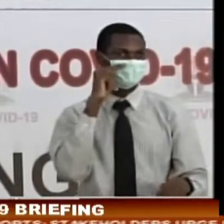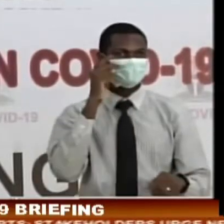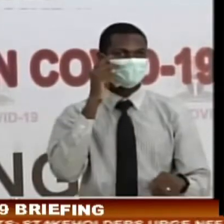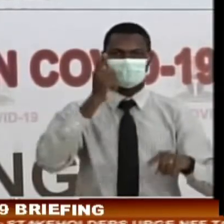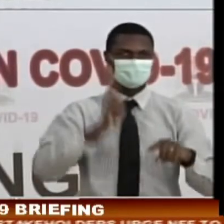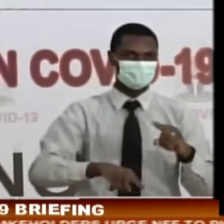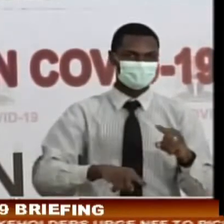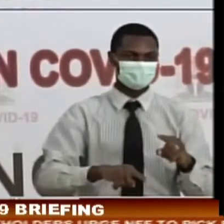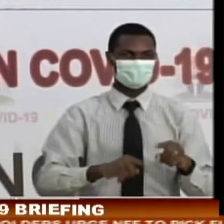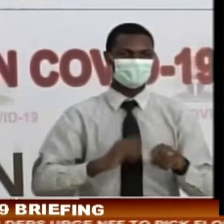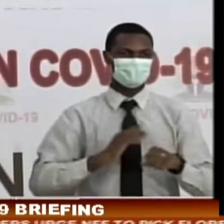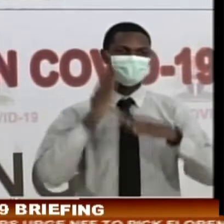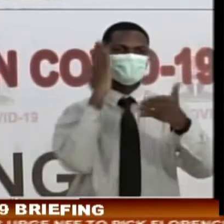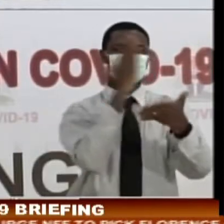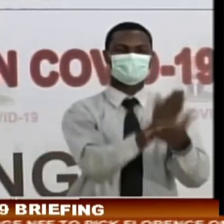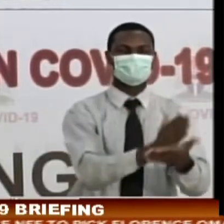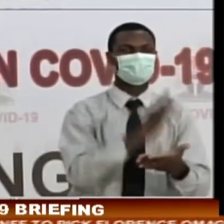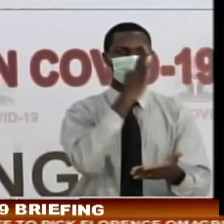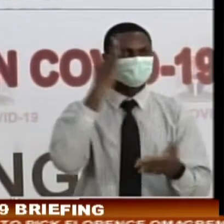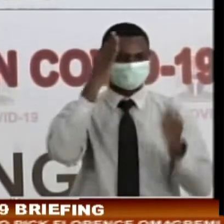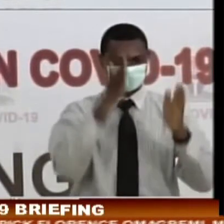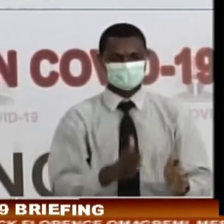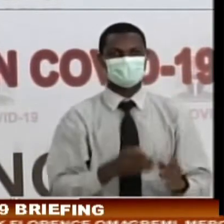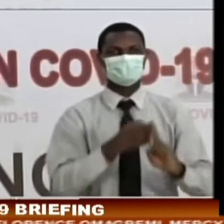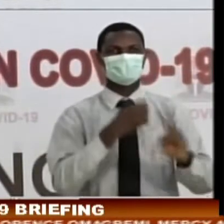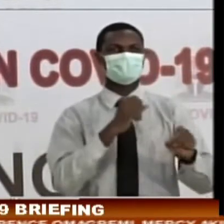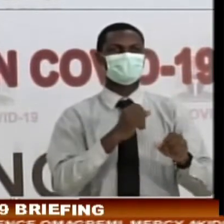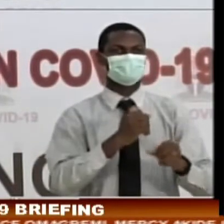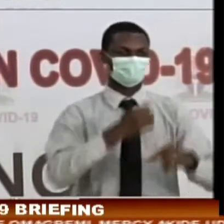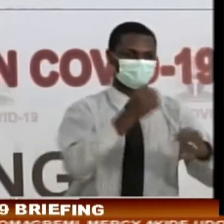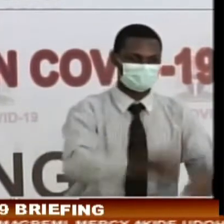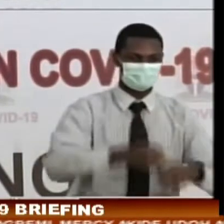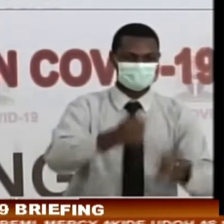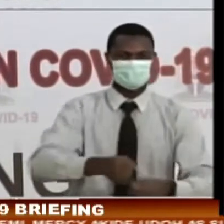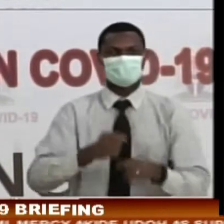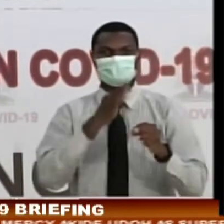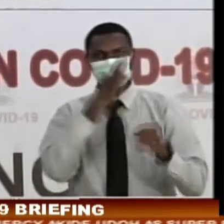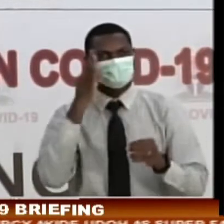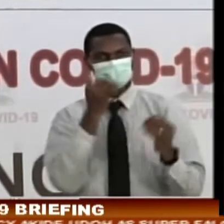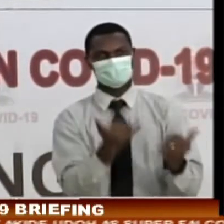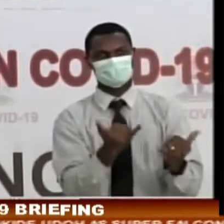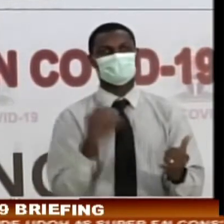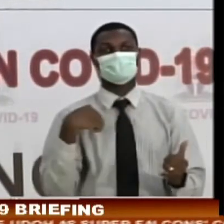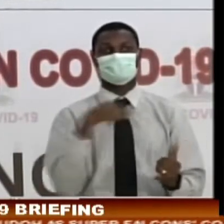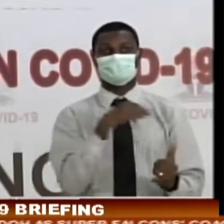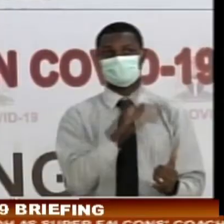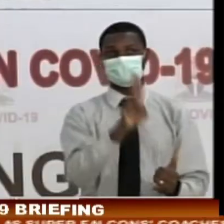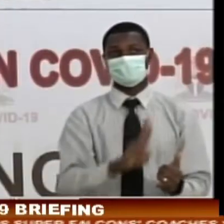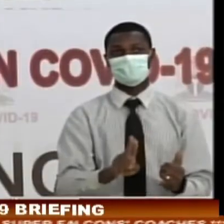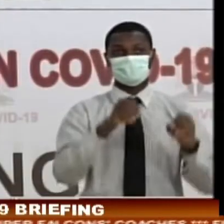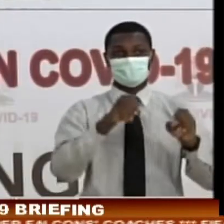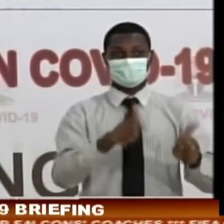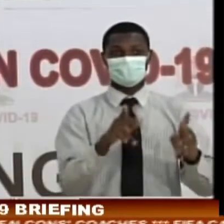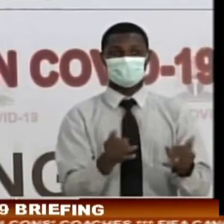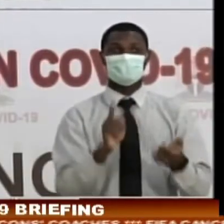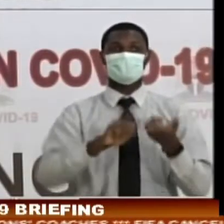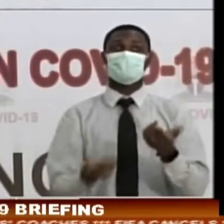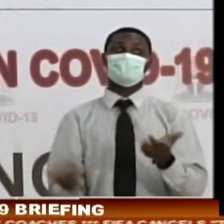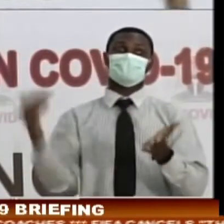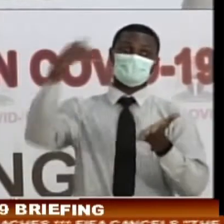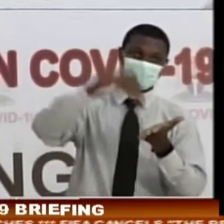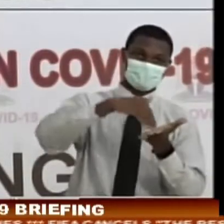prevent our hardworking Farmers from going to their Farms we therefore use this medium to reemphasize that farmers